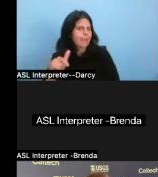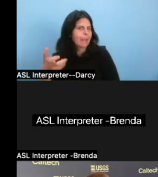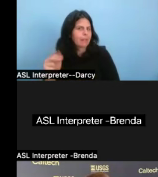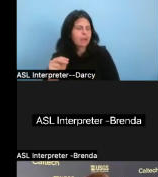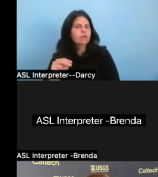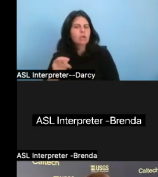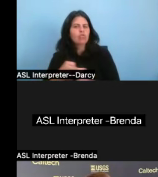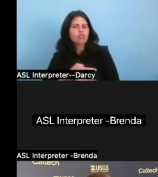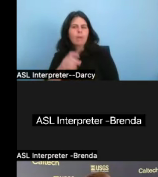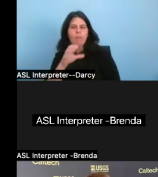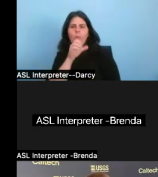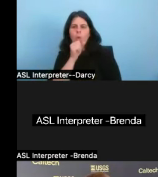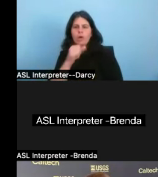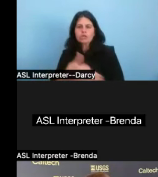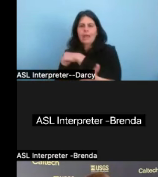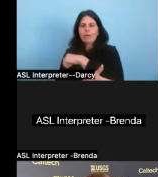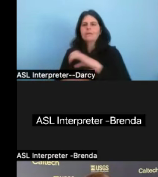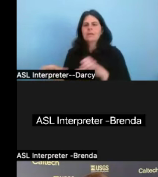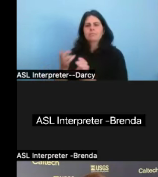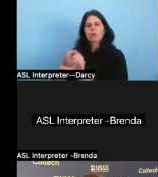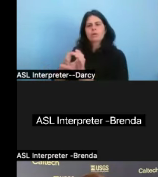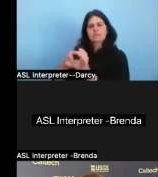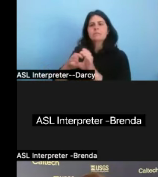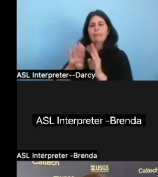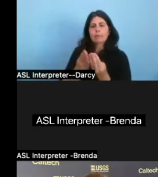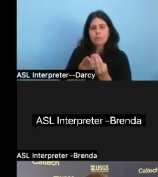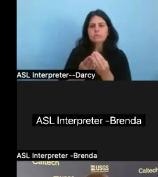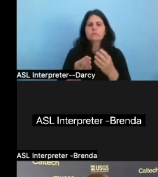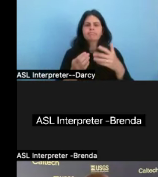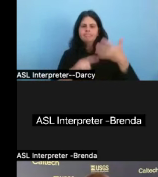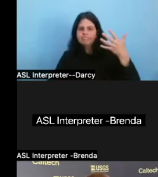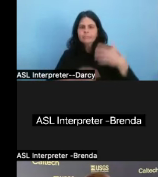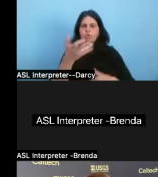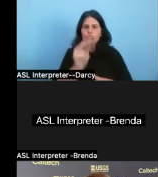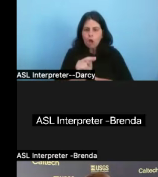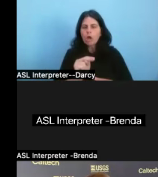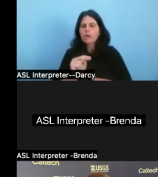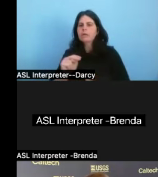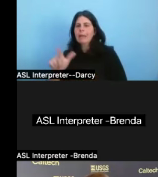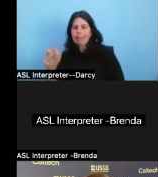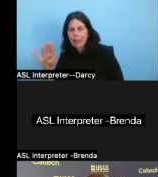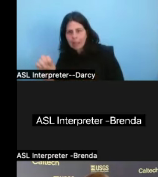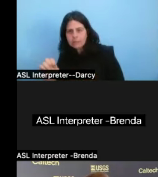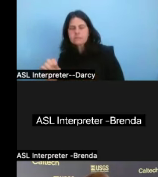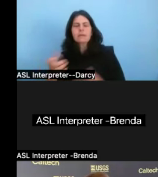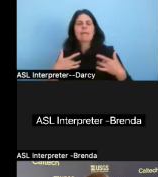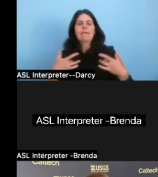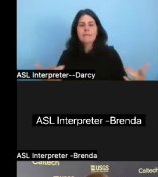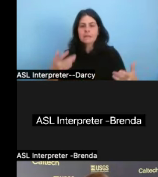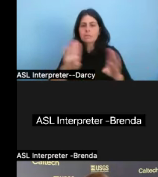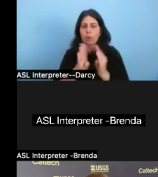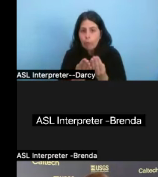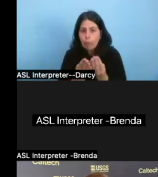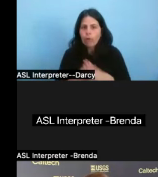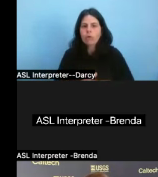who does our participation bureau, John Hammett and Lance Webster, who does our events bureau, Pauline Louie, who is